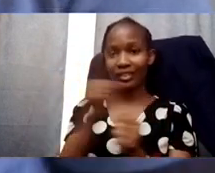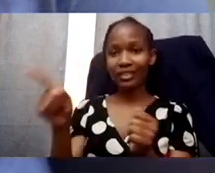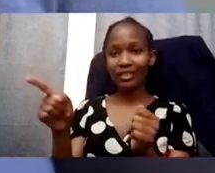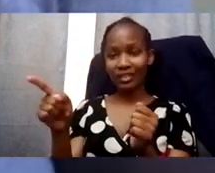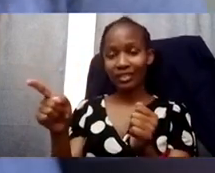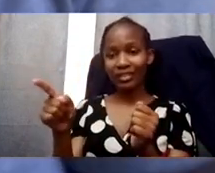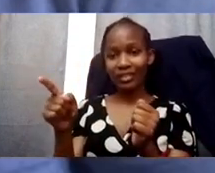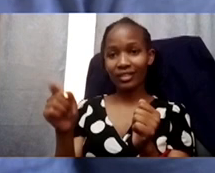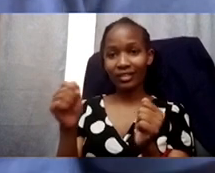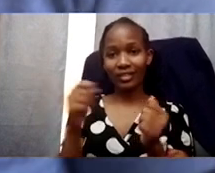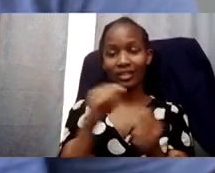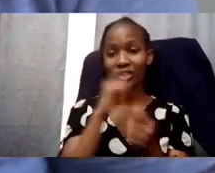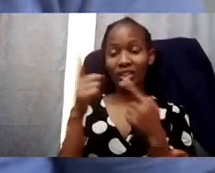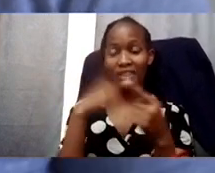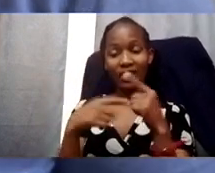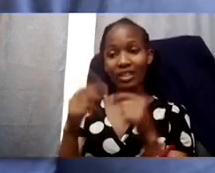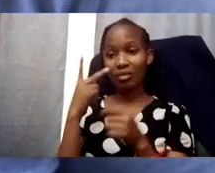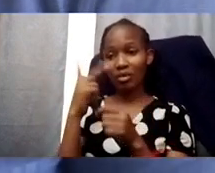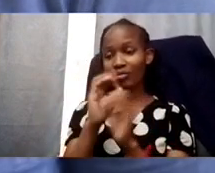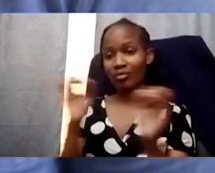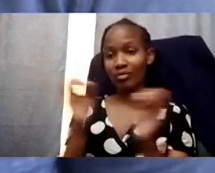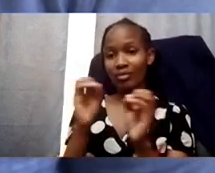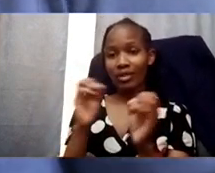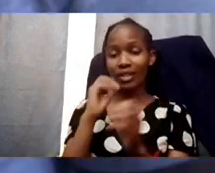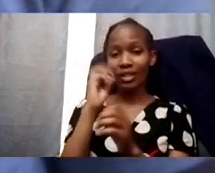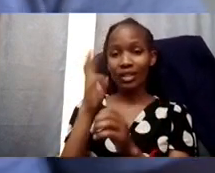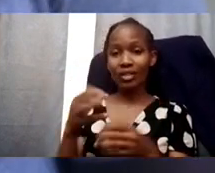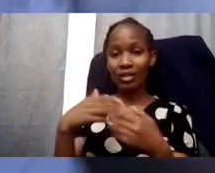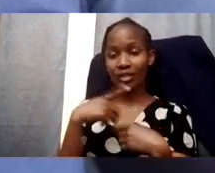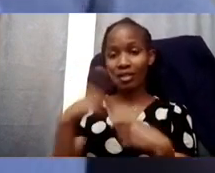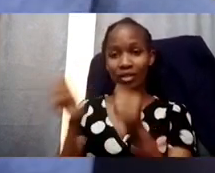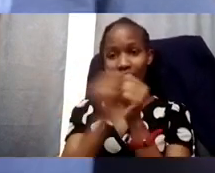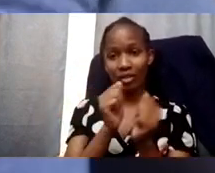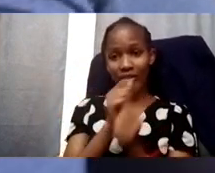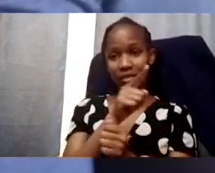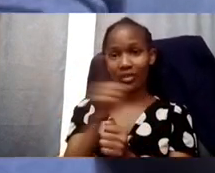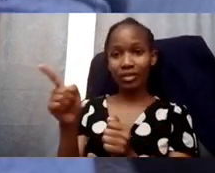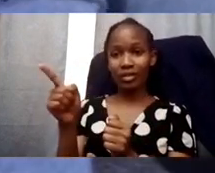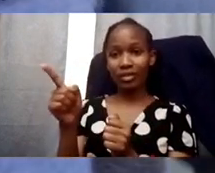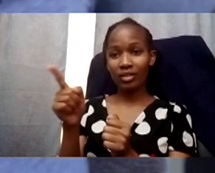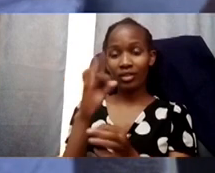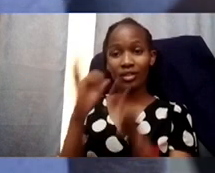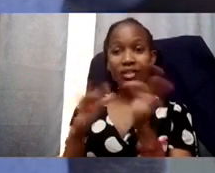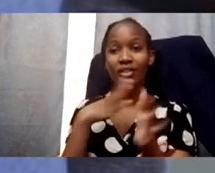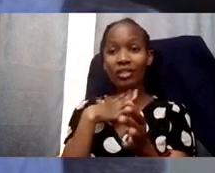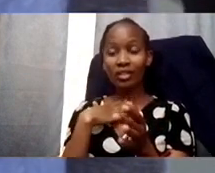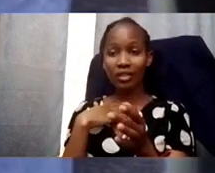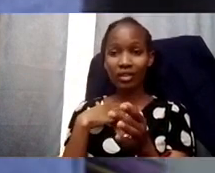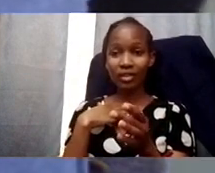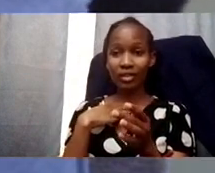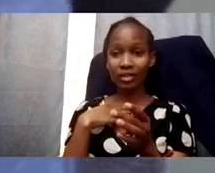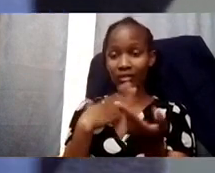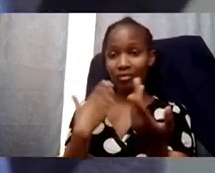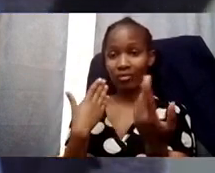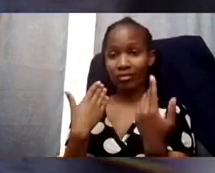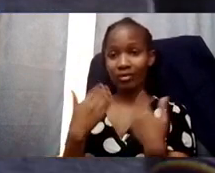alone. No, we'll run with you. If you need a coach, we have also Benard Rono, who is also